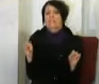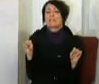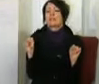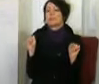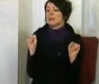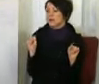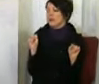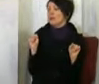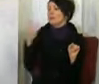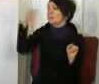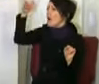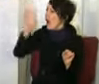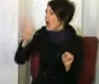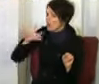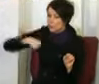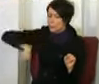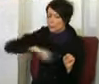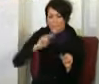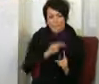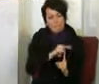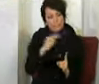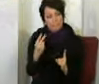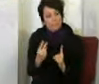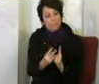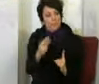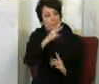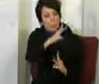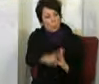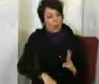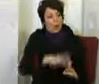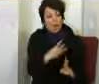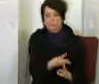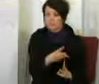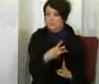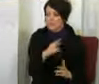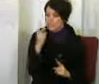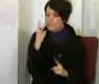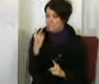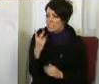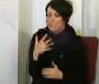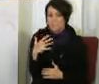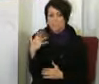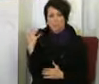God, when we can look at the world and see such